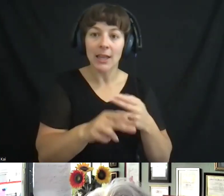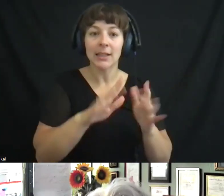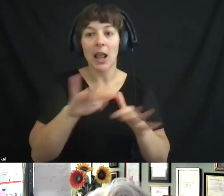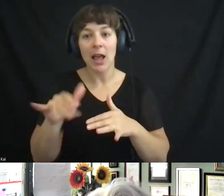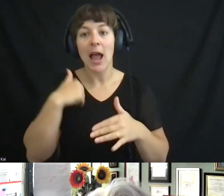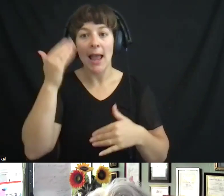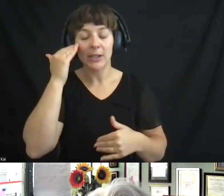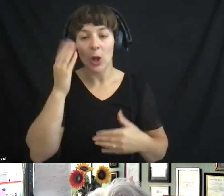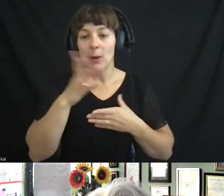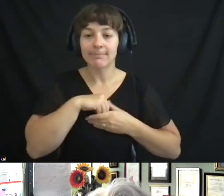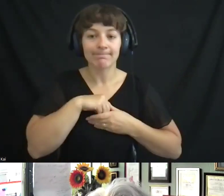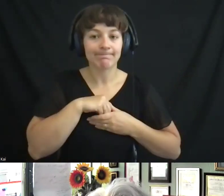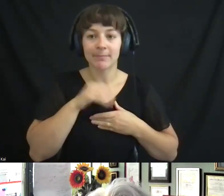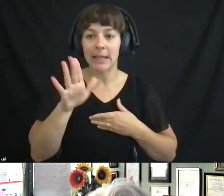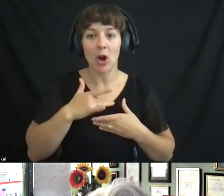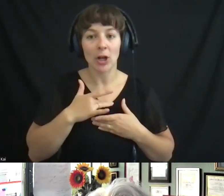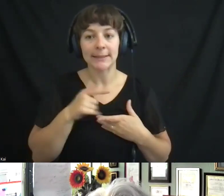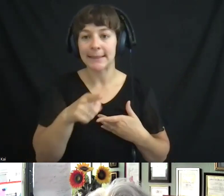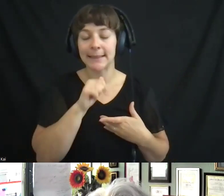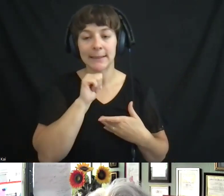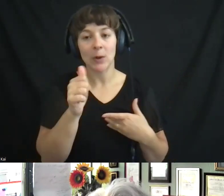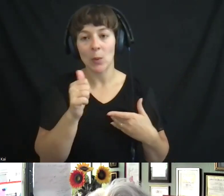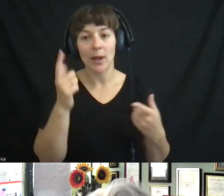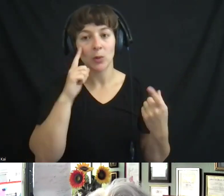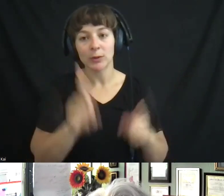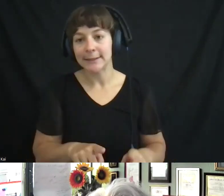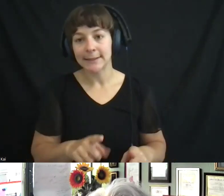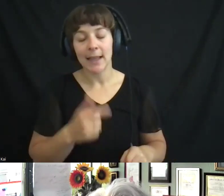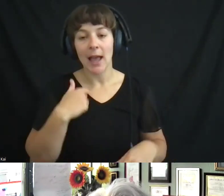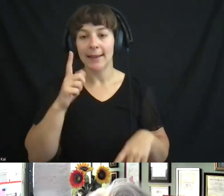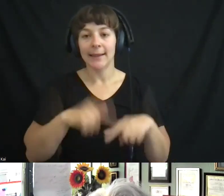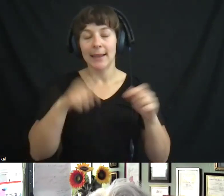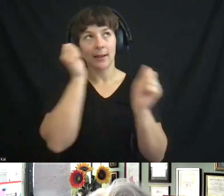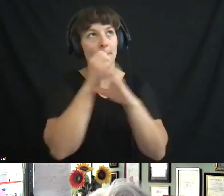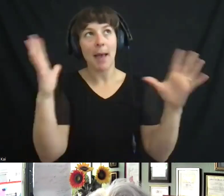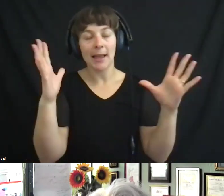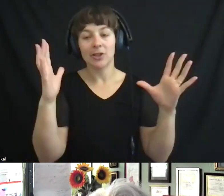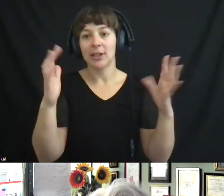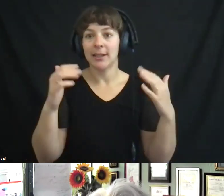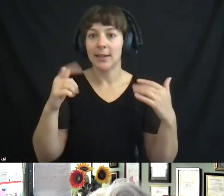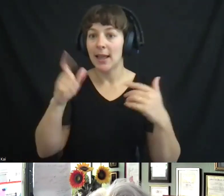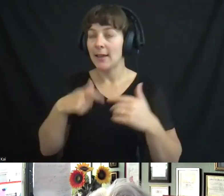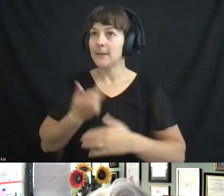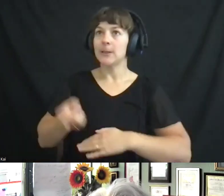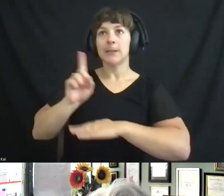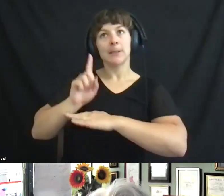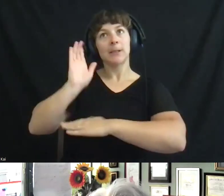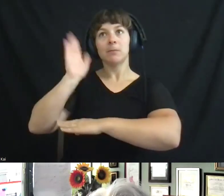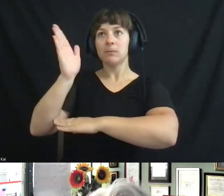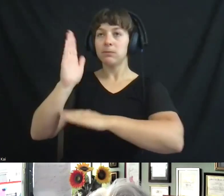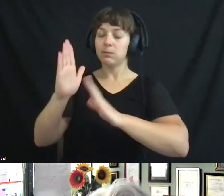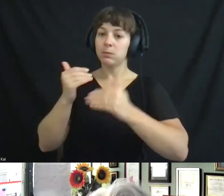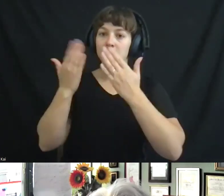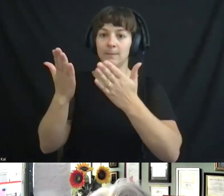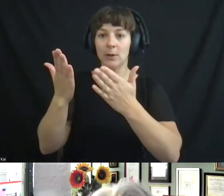they don't agree with. And I cannot imagine how it is to have to present this information.